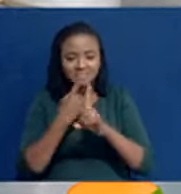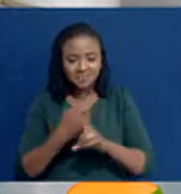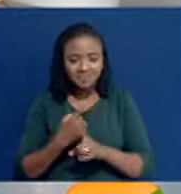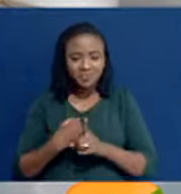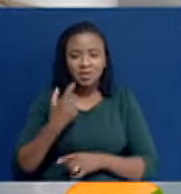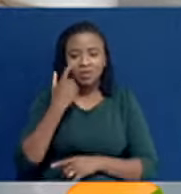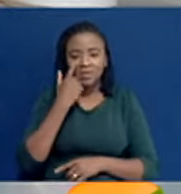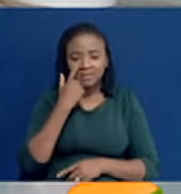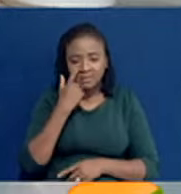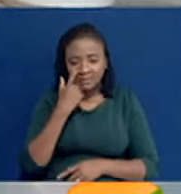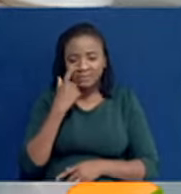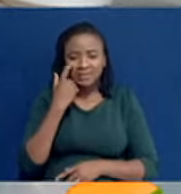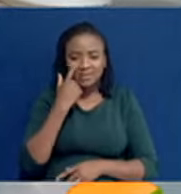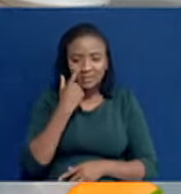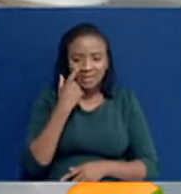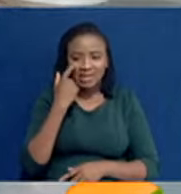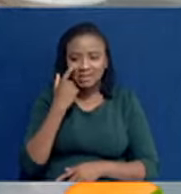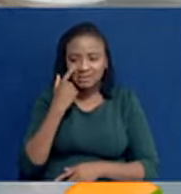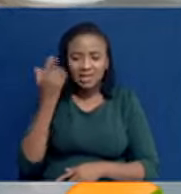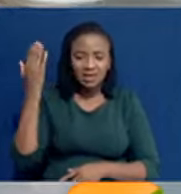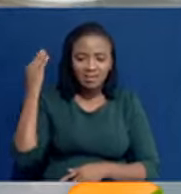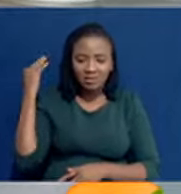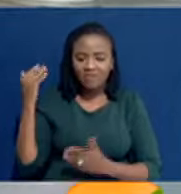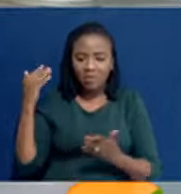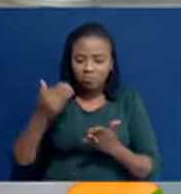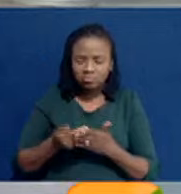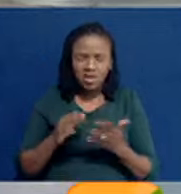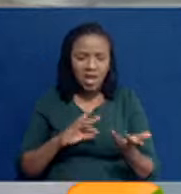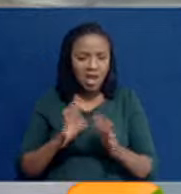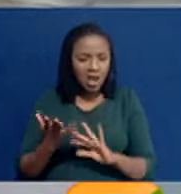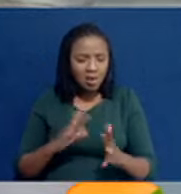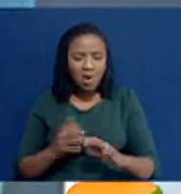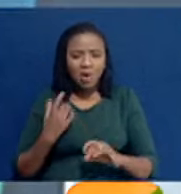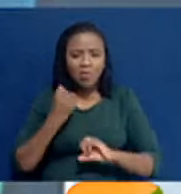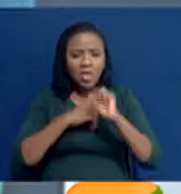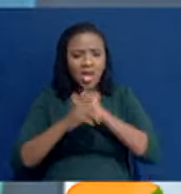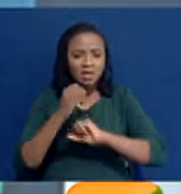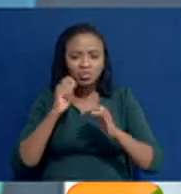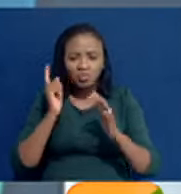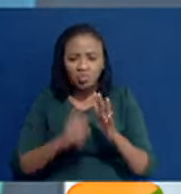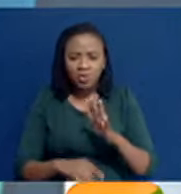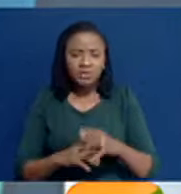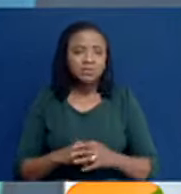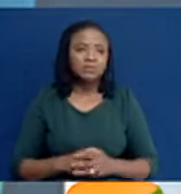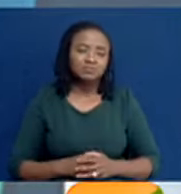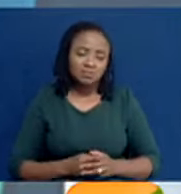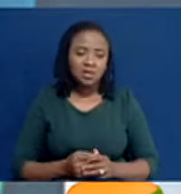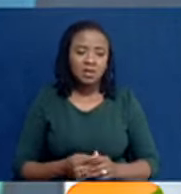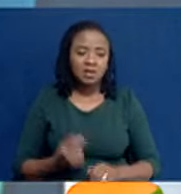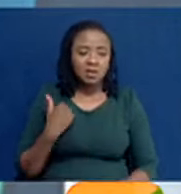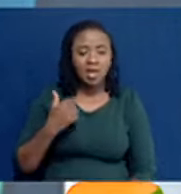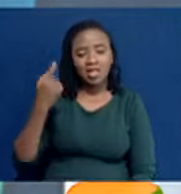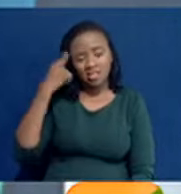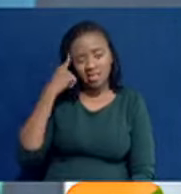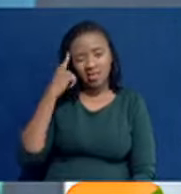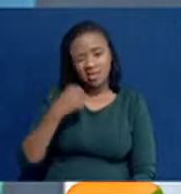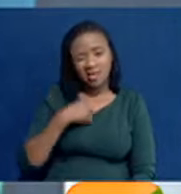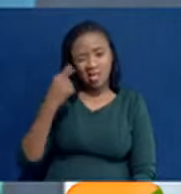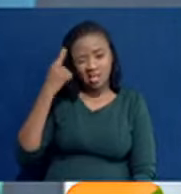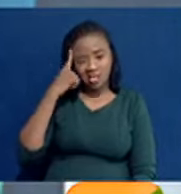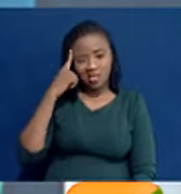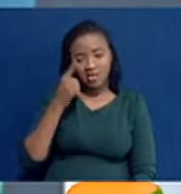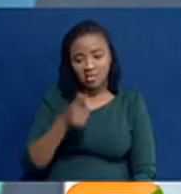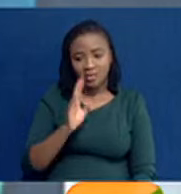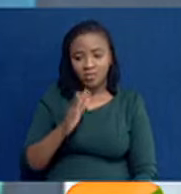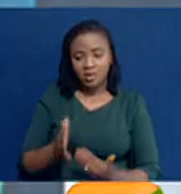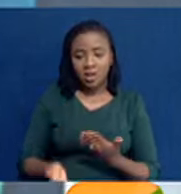was happening, it's what can be done, what we did. And I think that would help. The more,